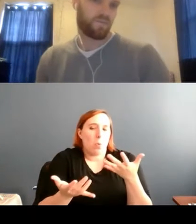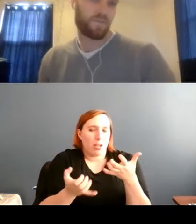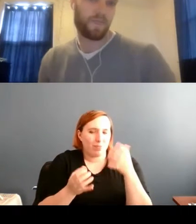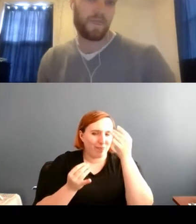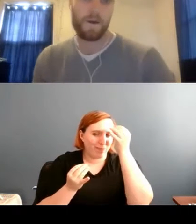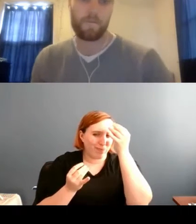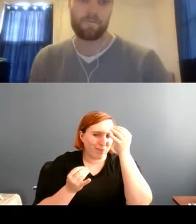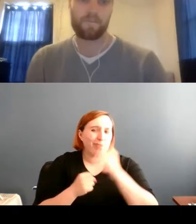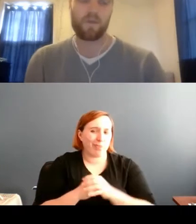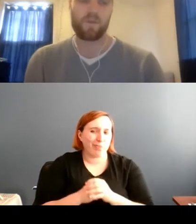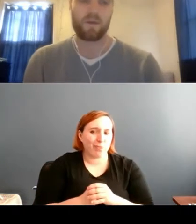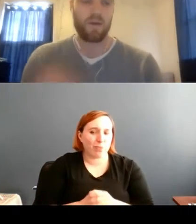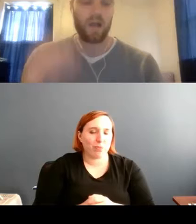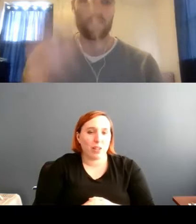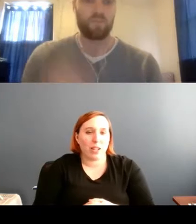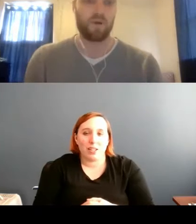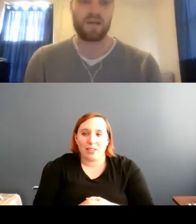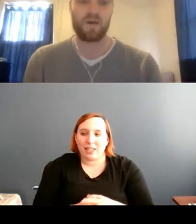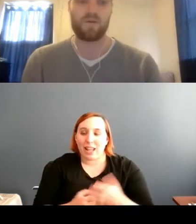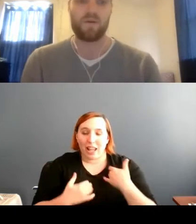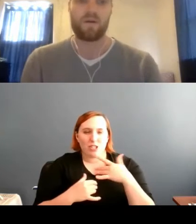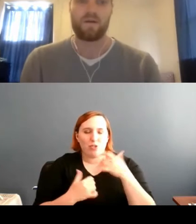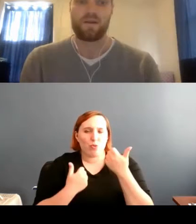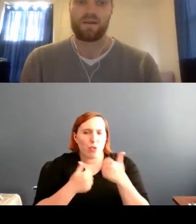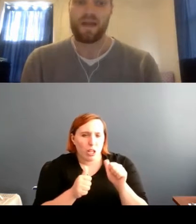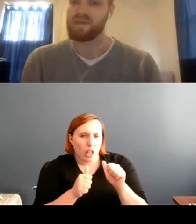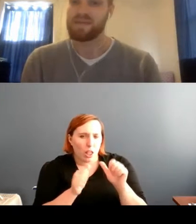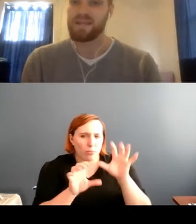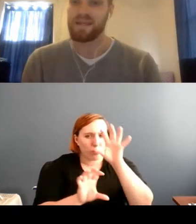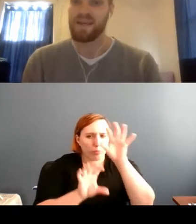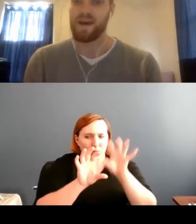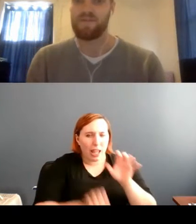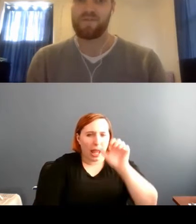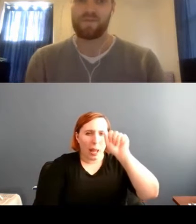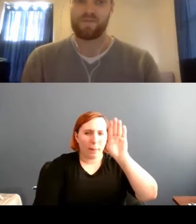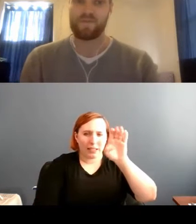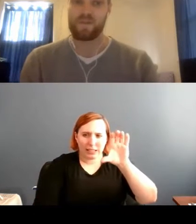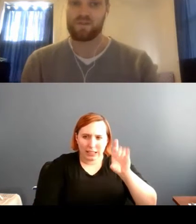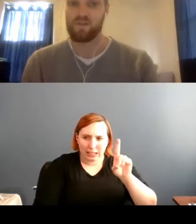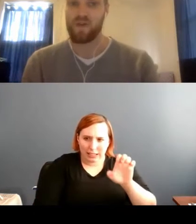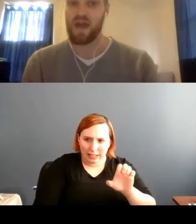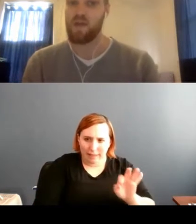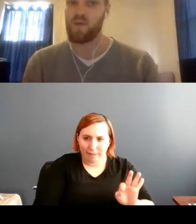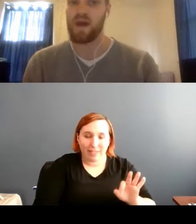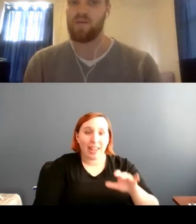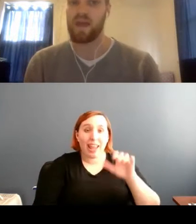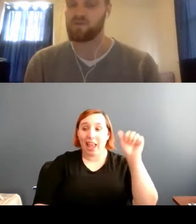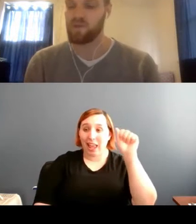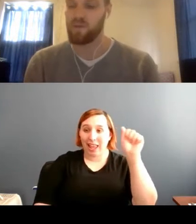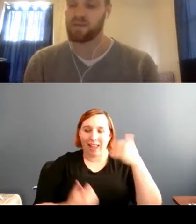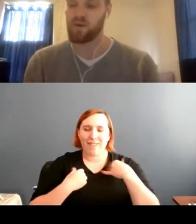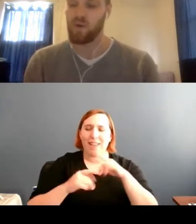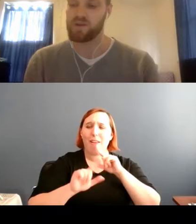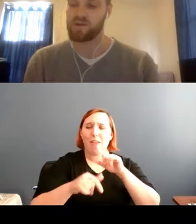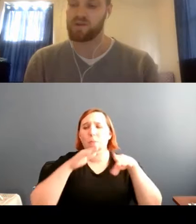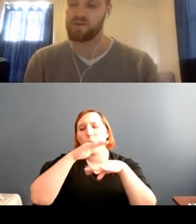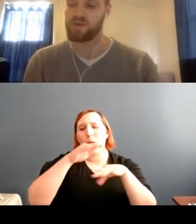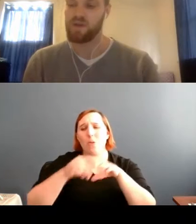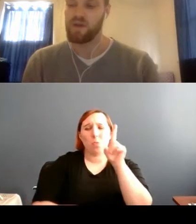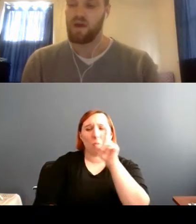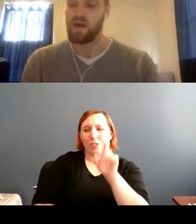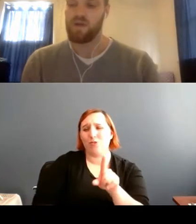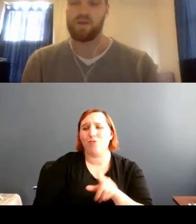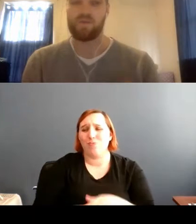consider. We kind of broke it down, the A, B, C, D, E, F. So for A, we have answering basic